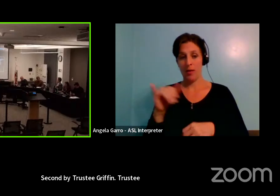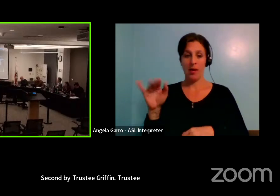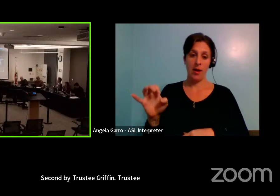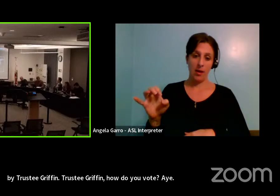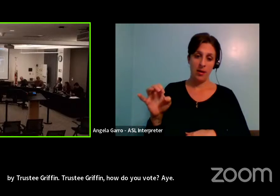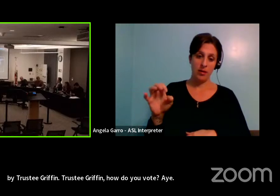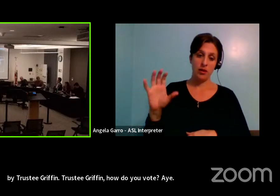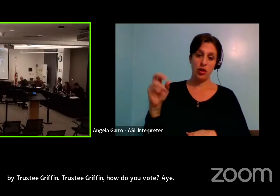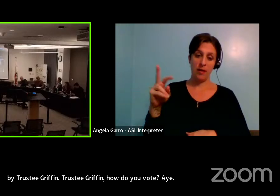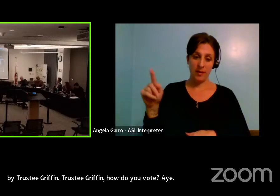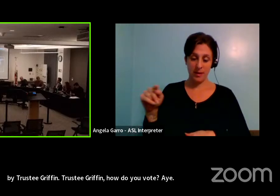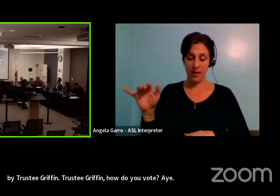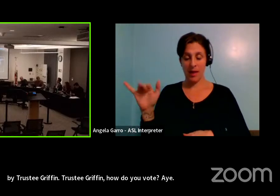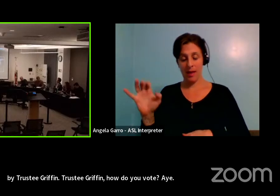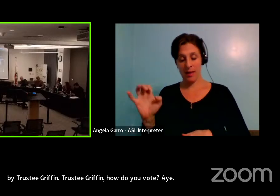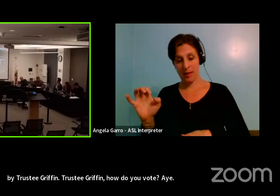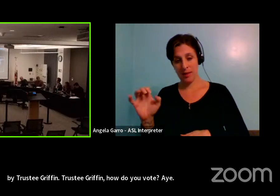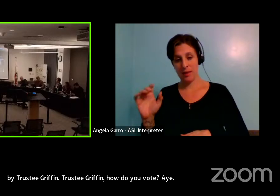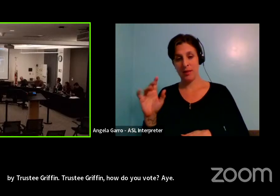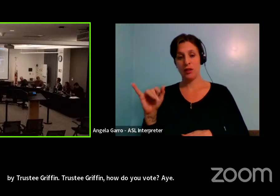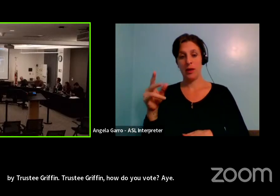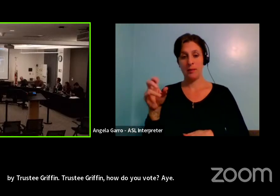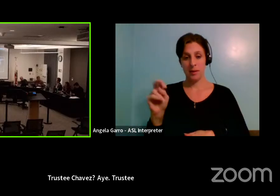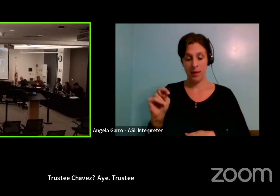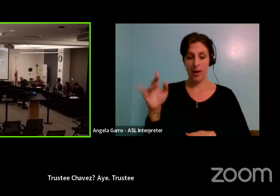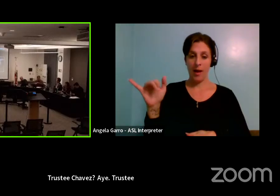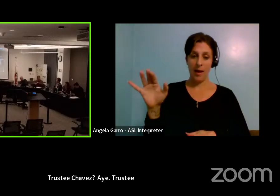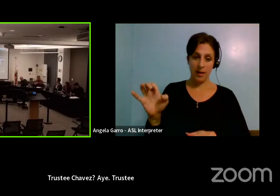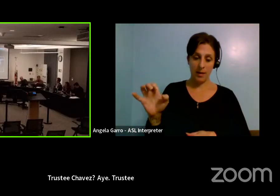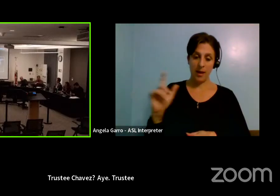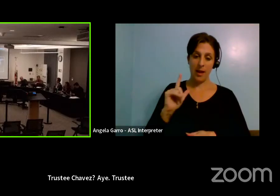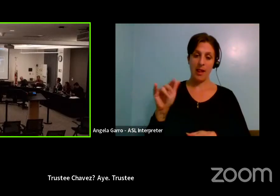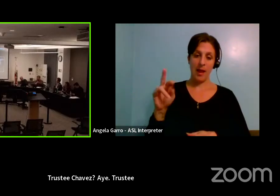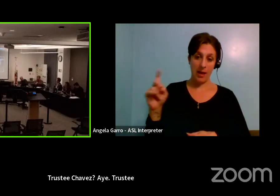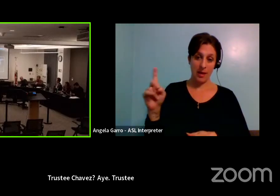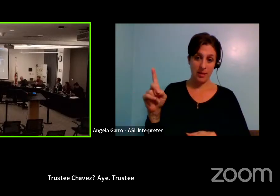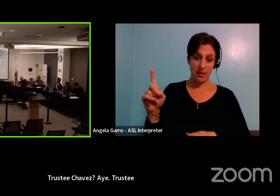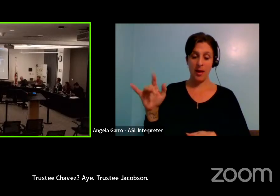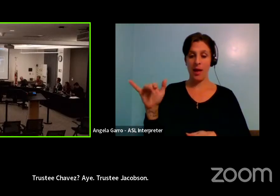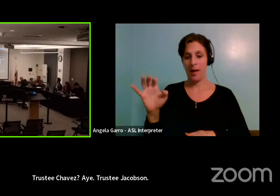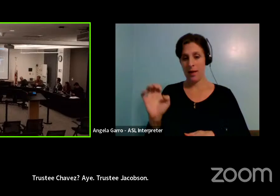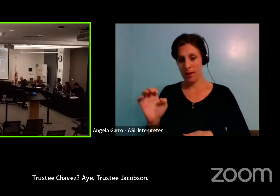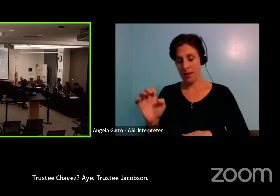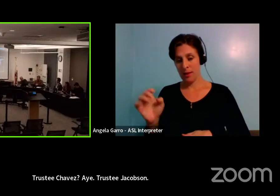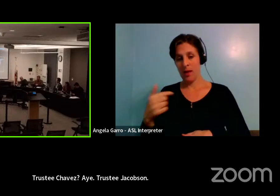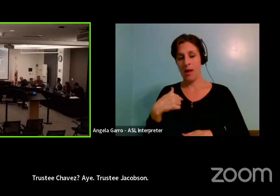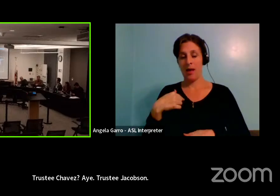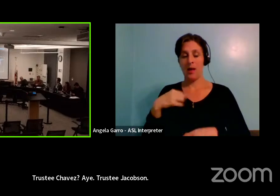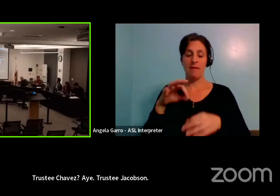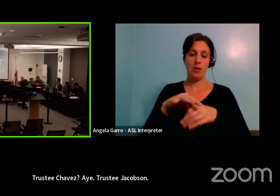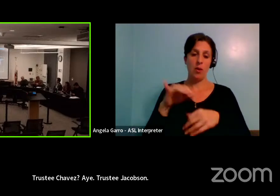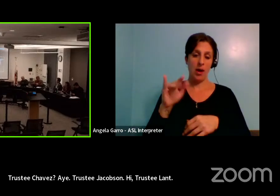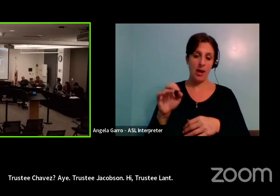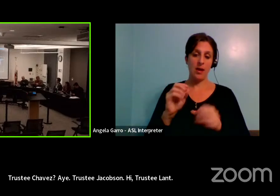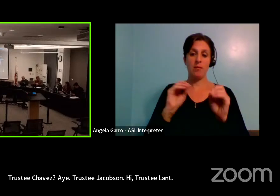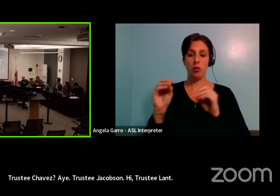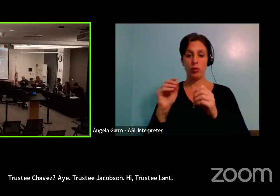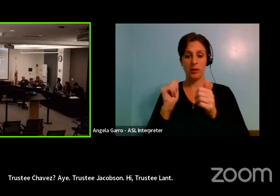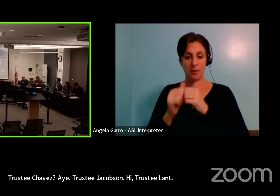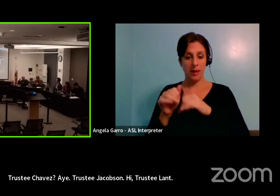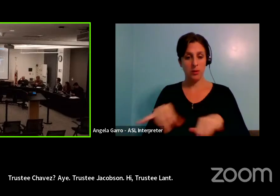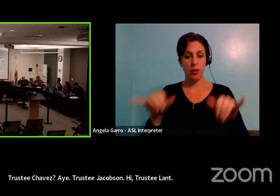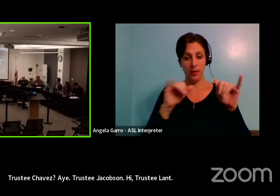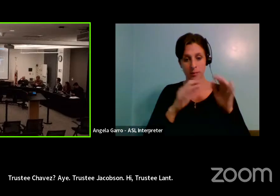Trustee Chavez? Aye. Trustee Jacobson? Aye. Trustee Land? Aye. And I vote aye. Motion passes